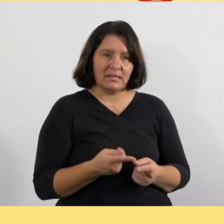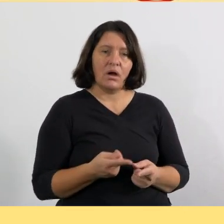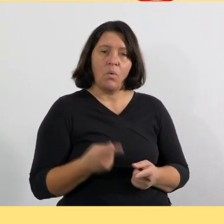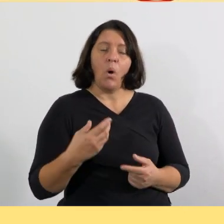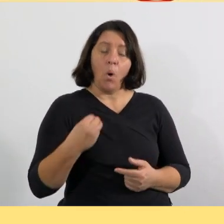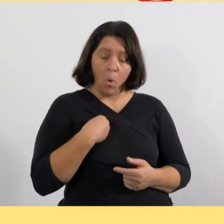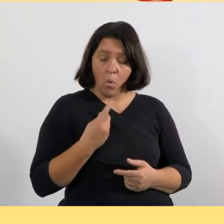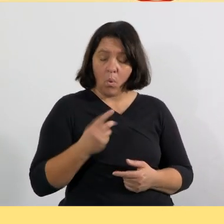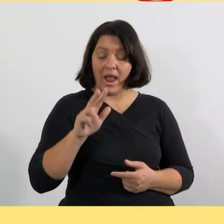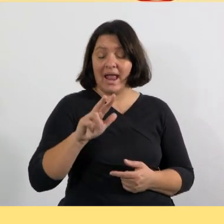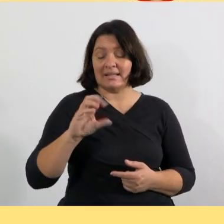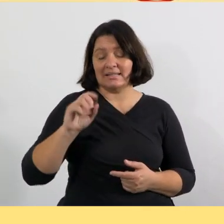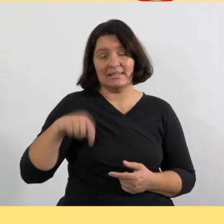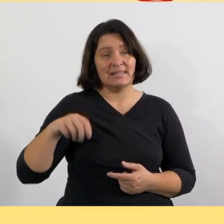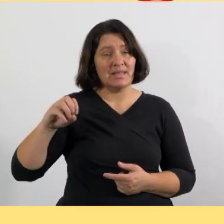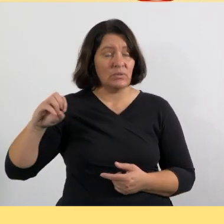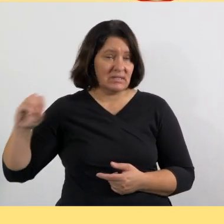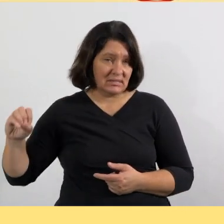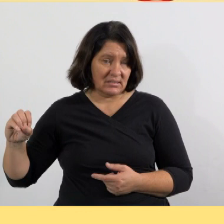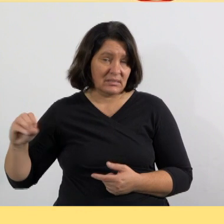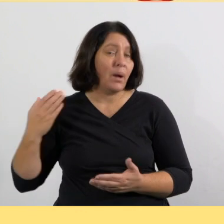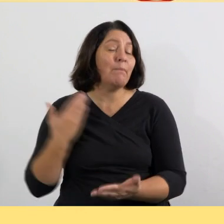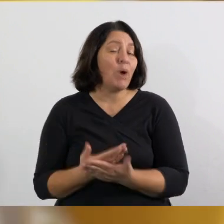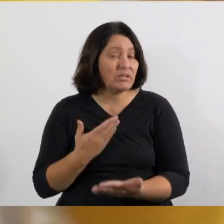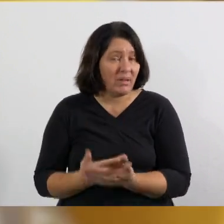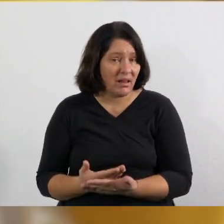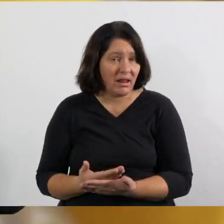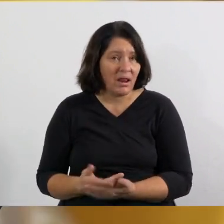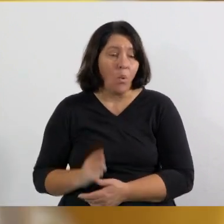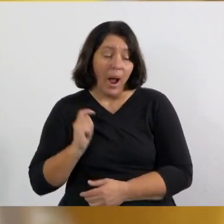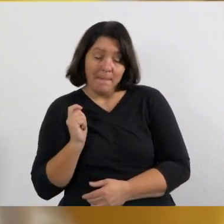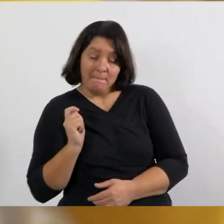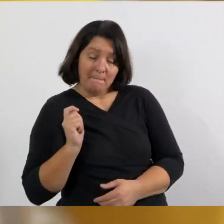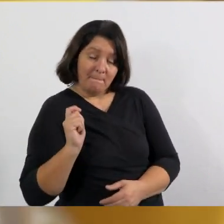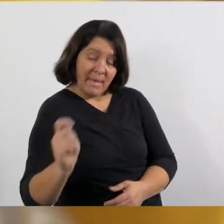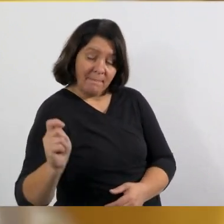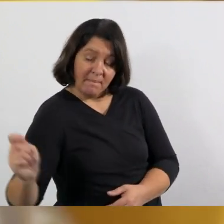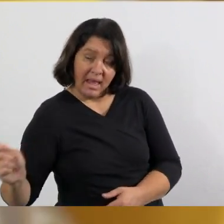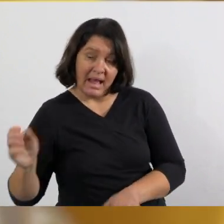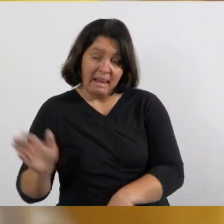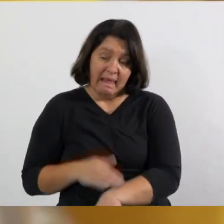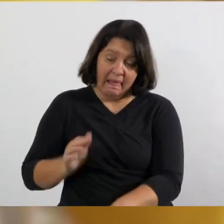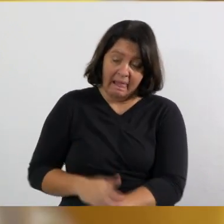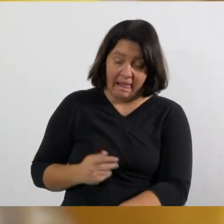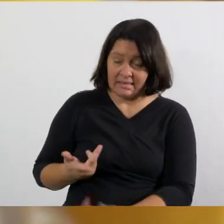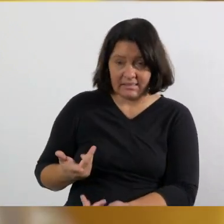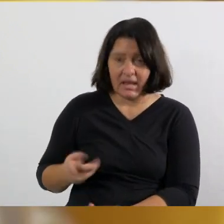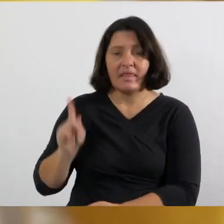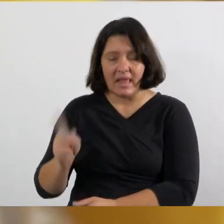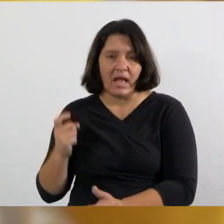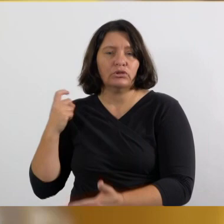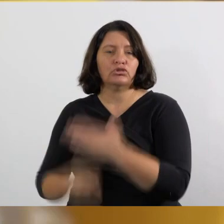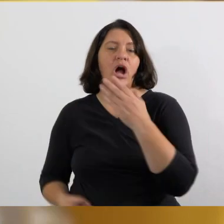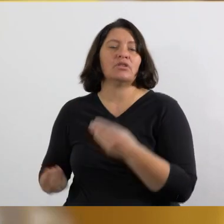Balance, what we're owing. It is possible that if we do not pay our creditors on time,